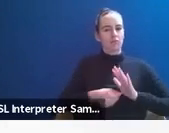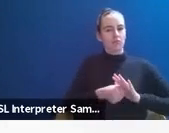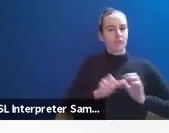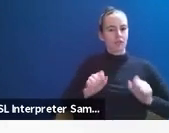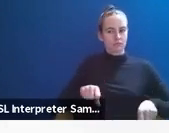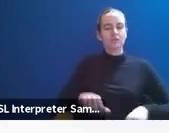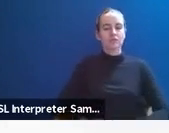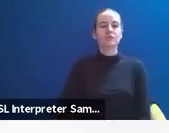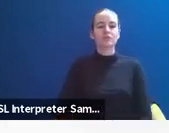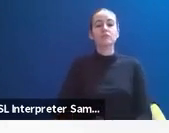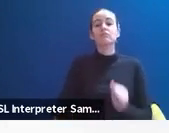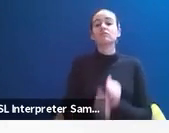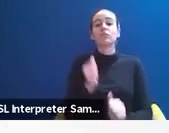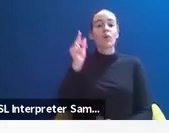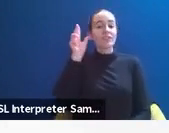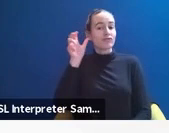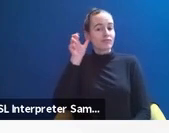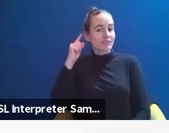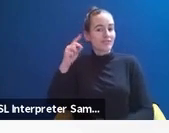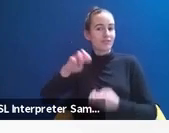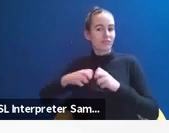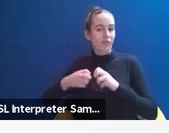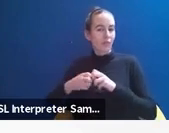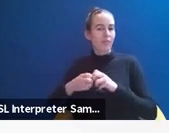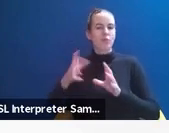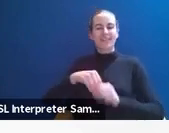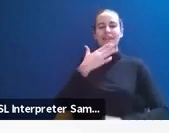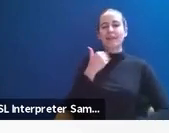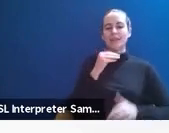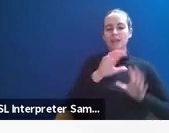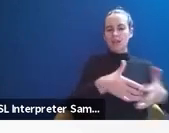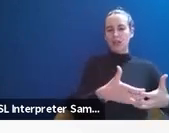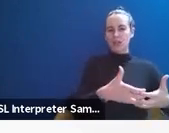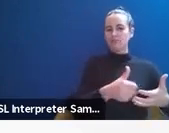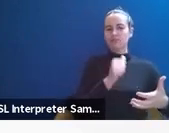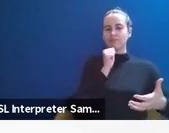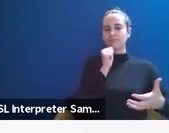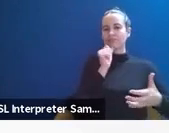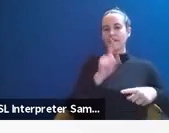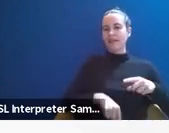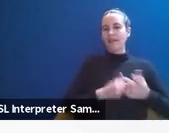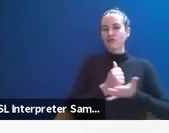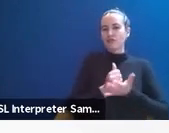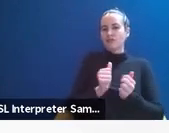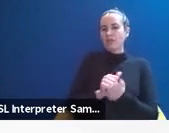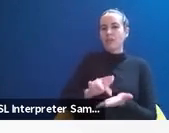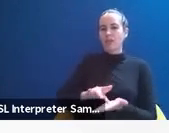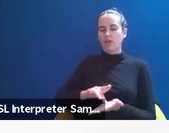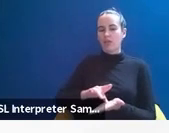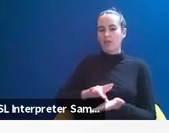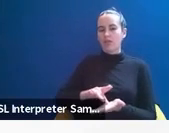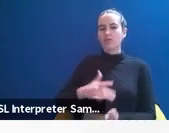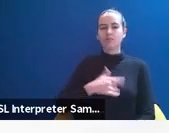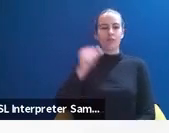vast majority of hearing issues you're going to see with the diabetes population is not going to be medically treatable. It's going to be under the scope of